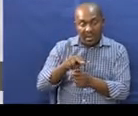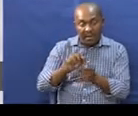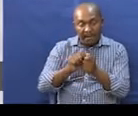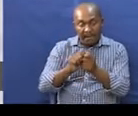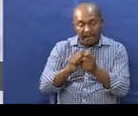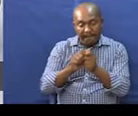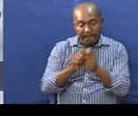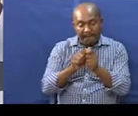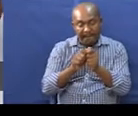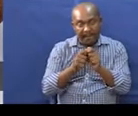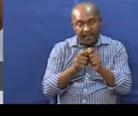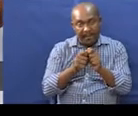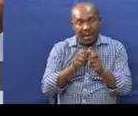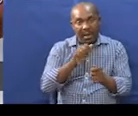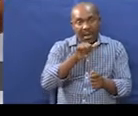to yellow,